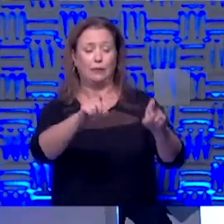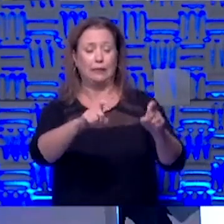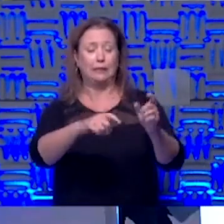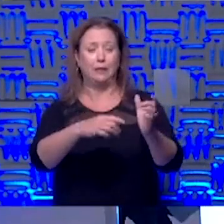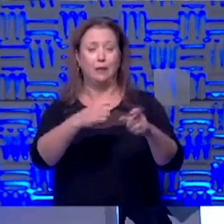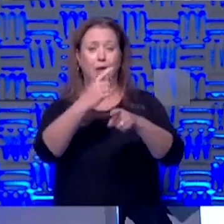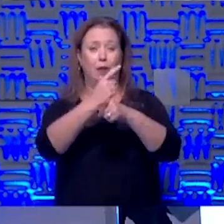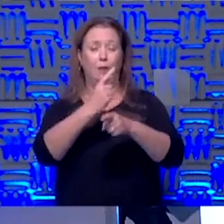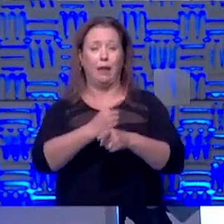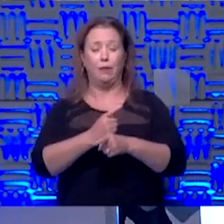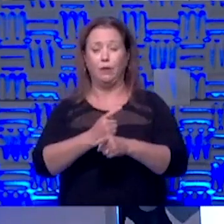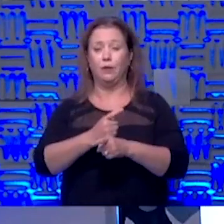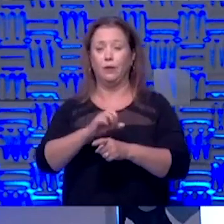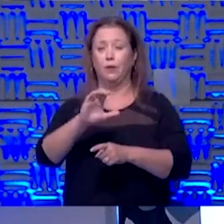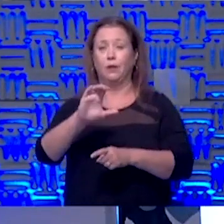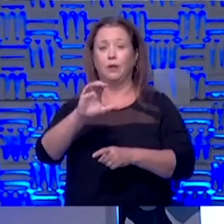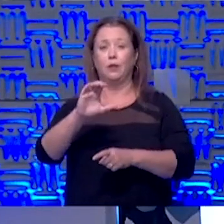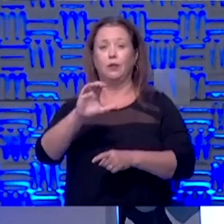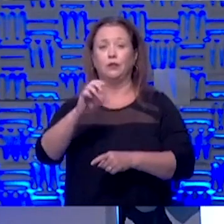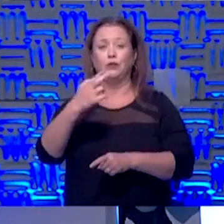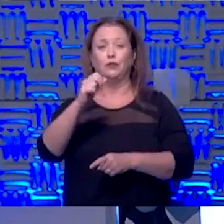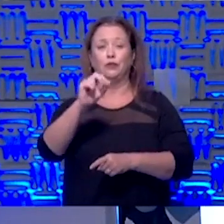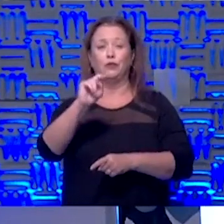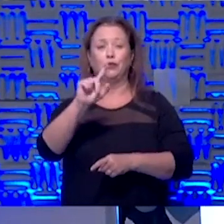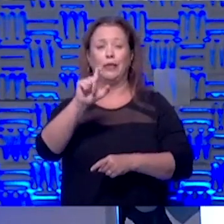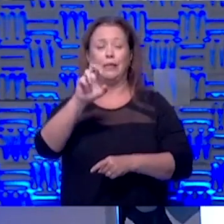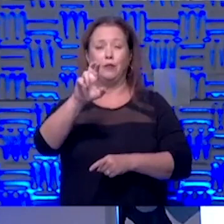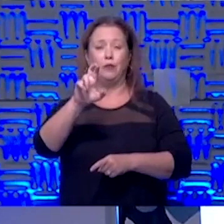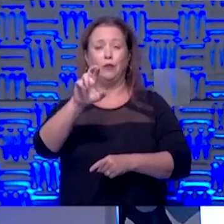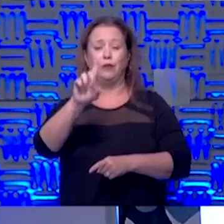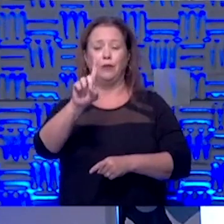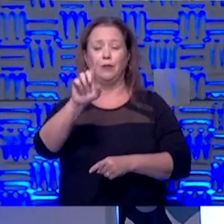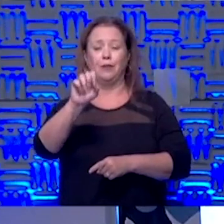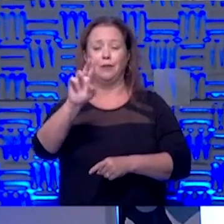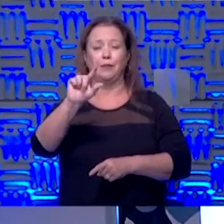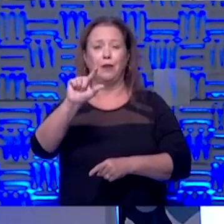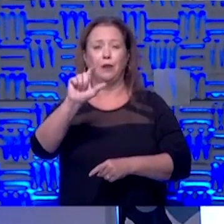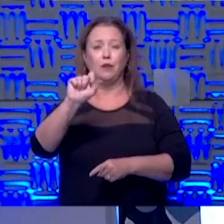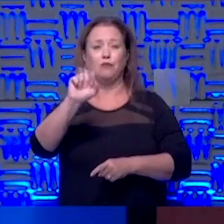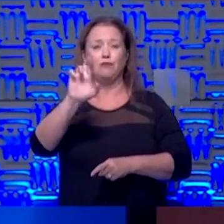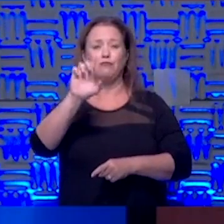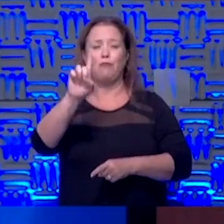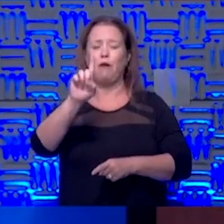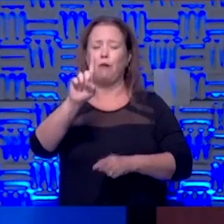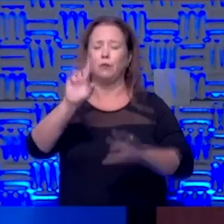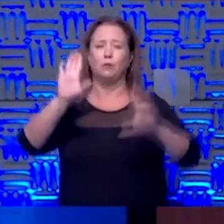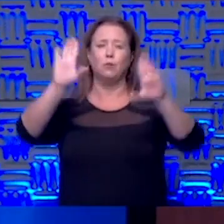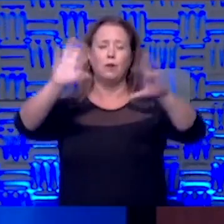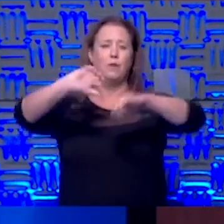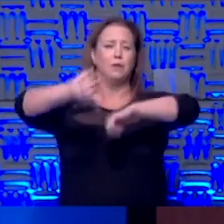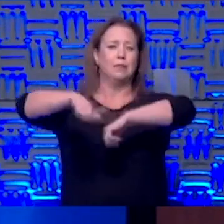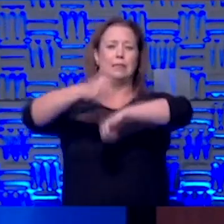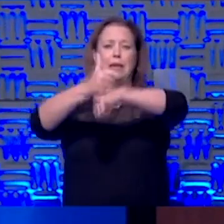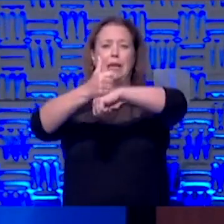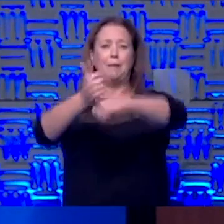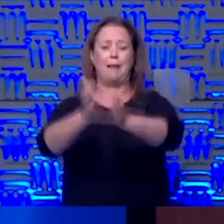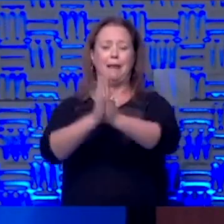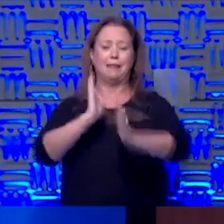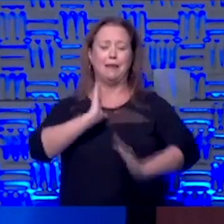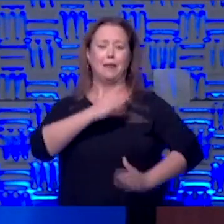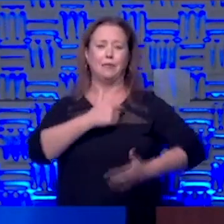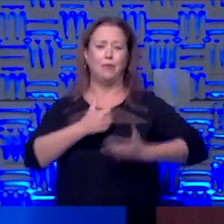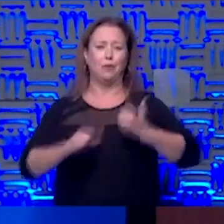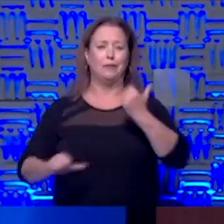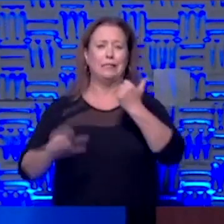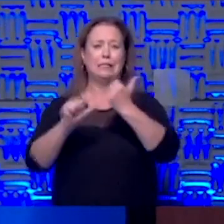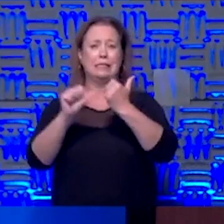And just a special shout out to Chancellor Doug Gerard, who was instrumental in helping us get this thing put together and asking for our help at KU. And